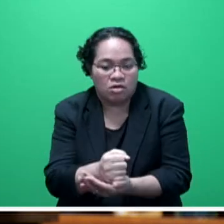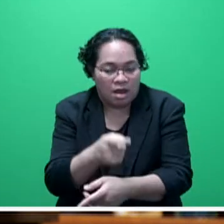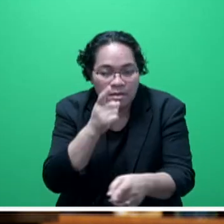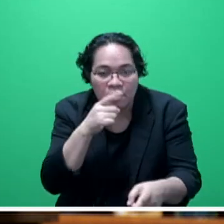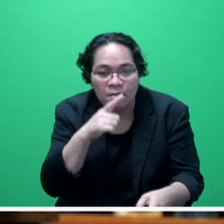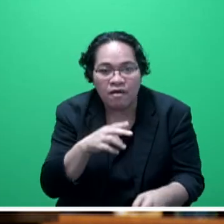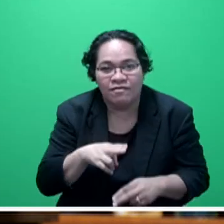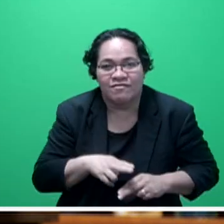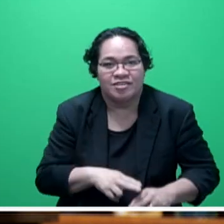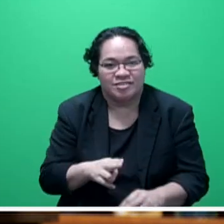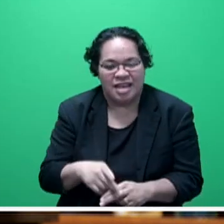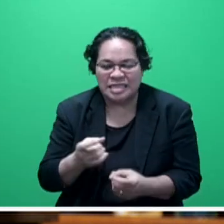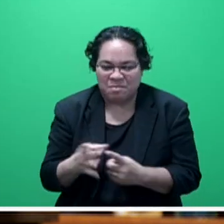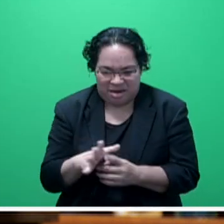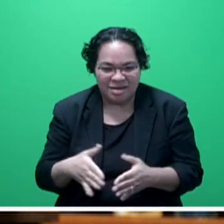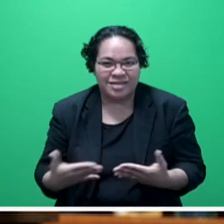these rainy days.